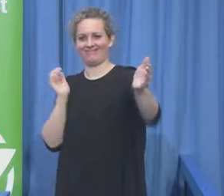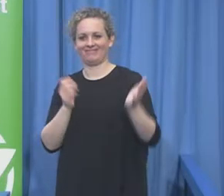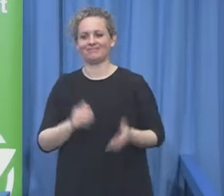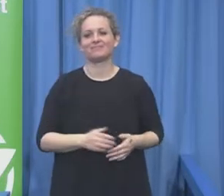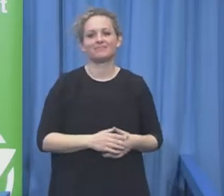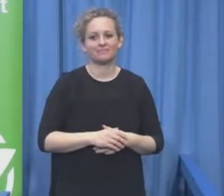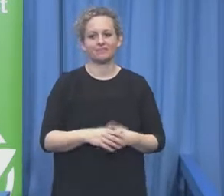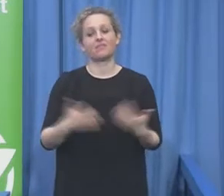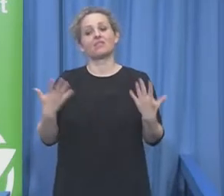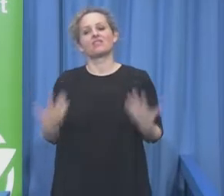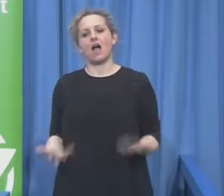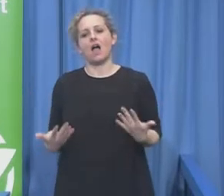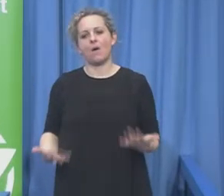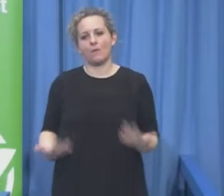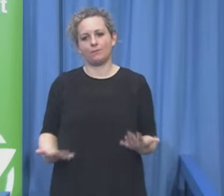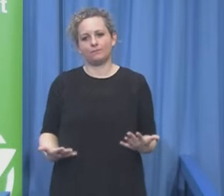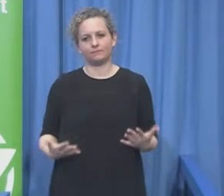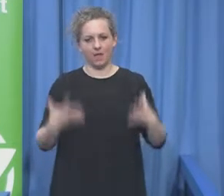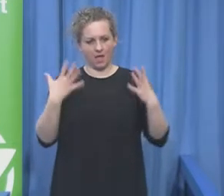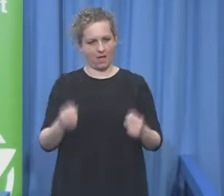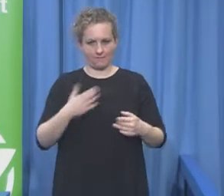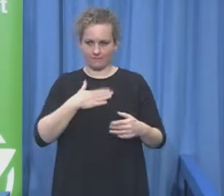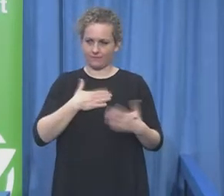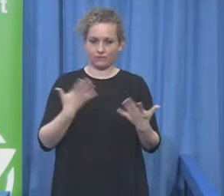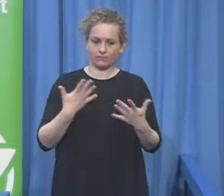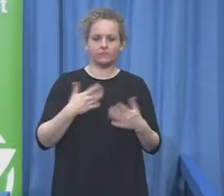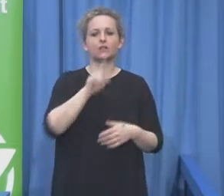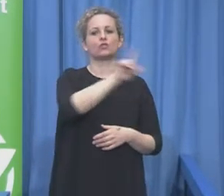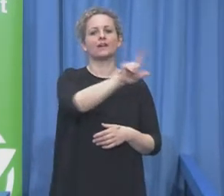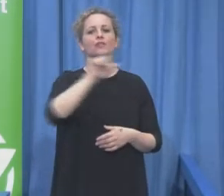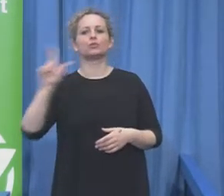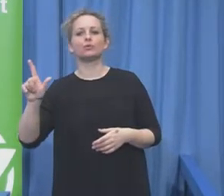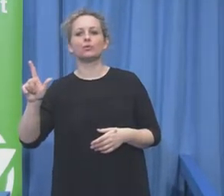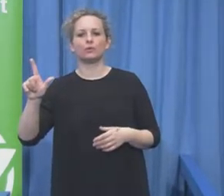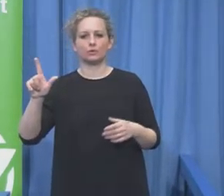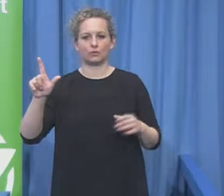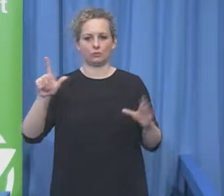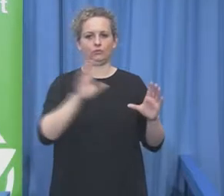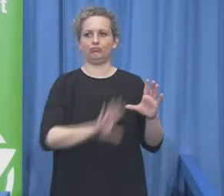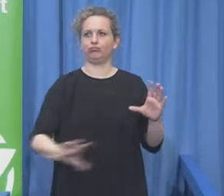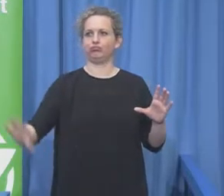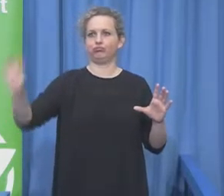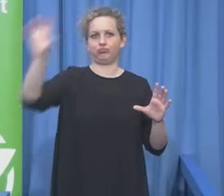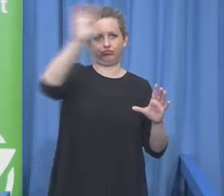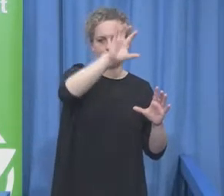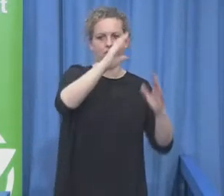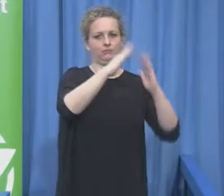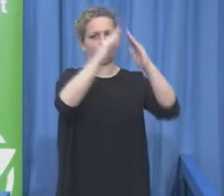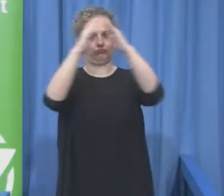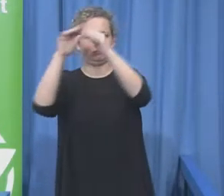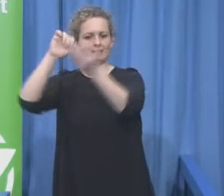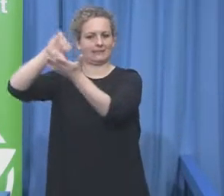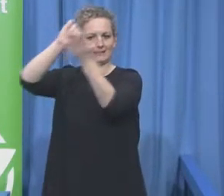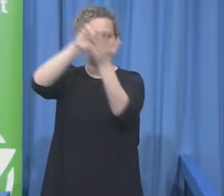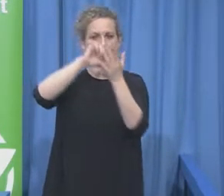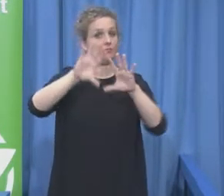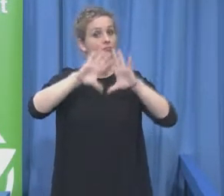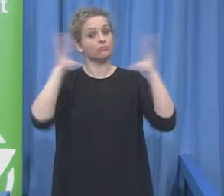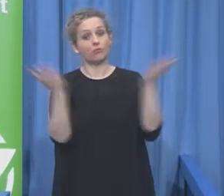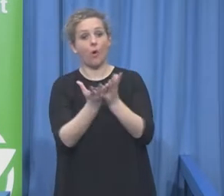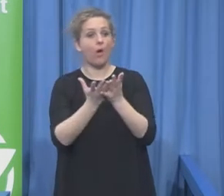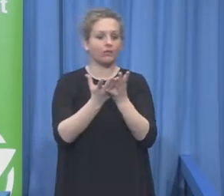of various awards nationally and internationally, and presently work with about 500 companies. And most of these companies are first-time hirers